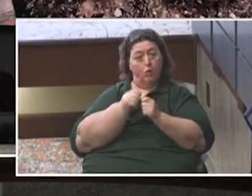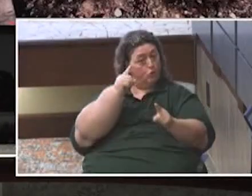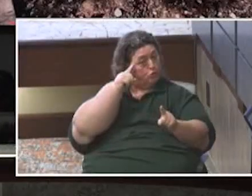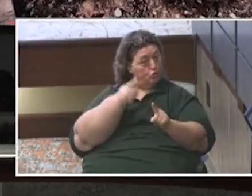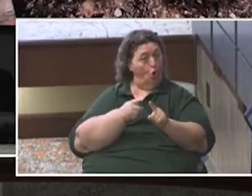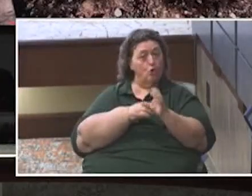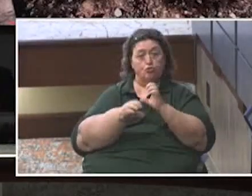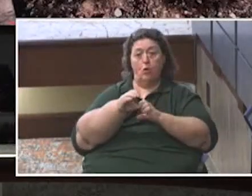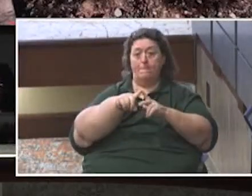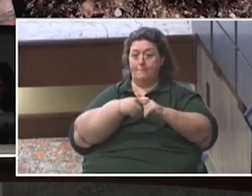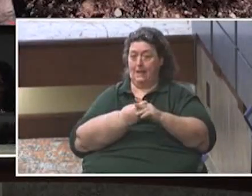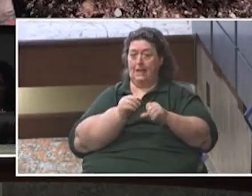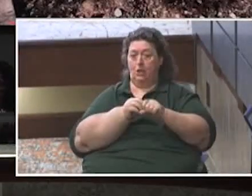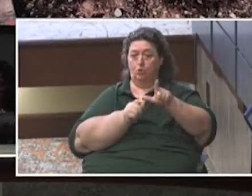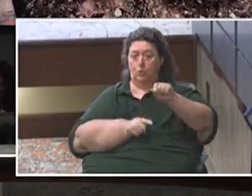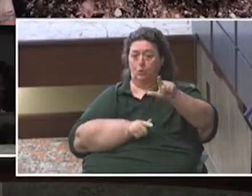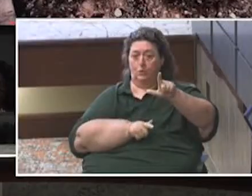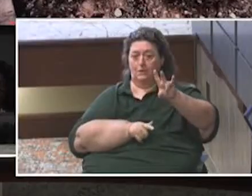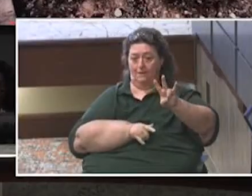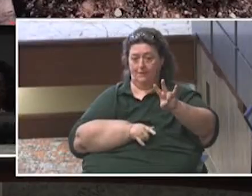construction beginning in 2027.